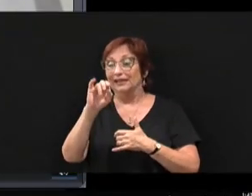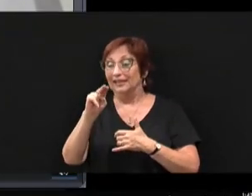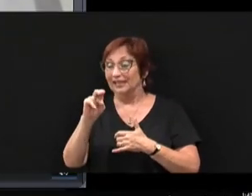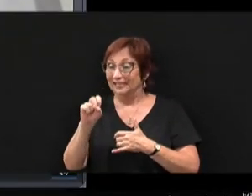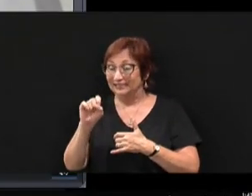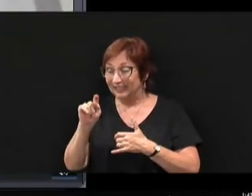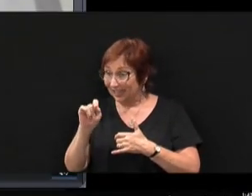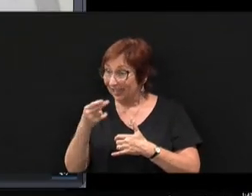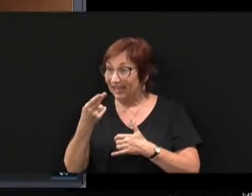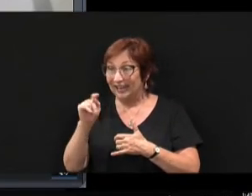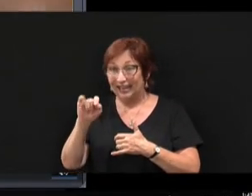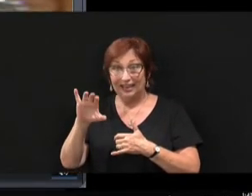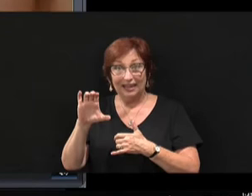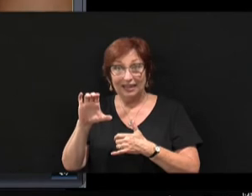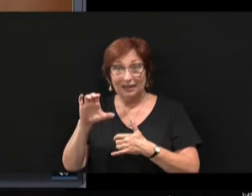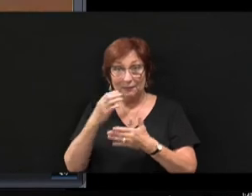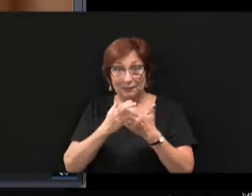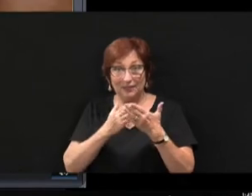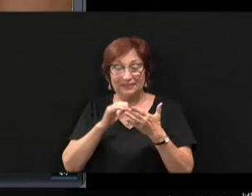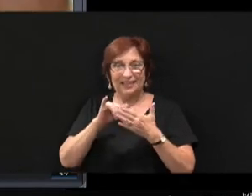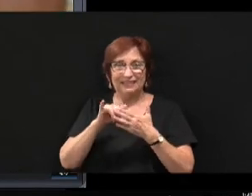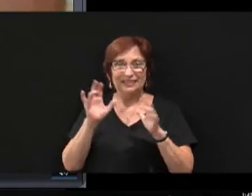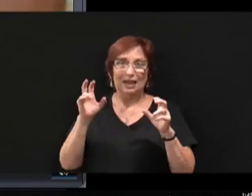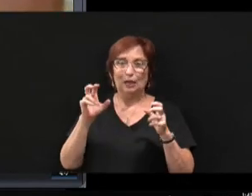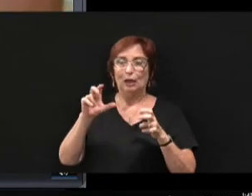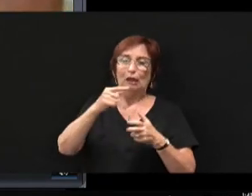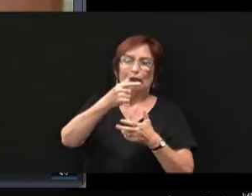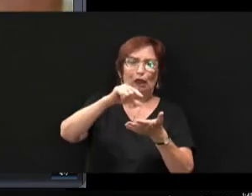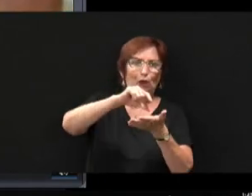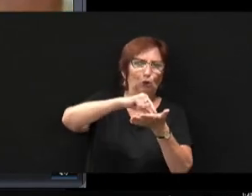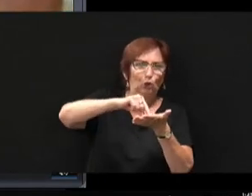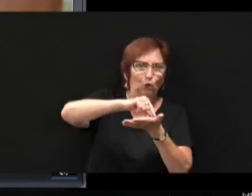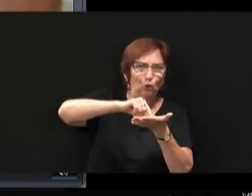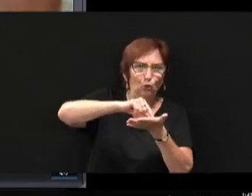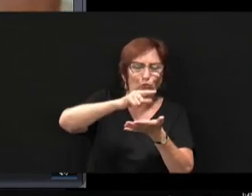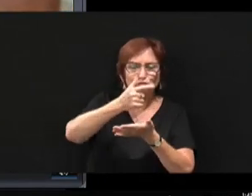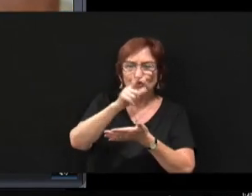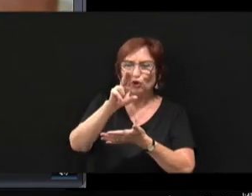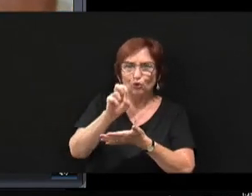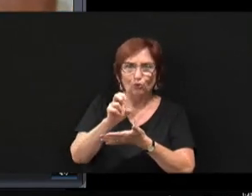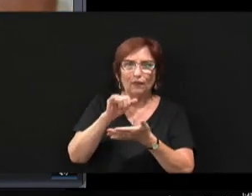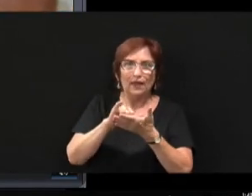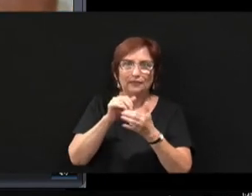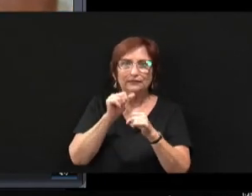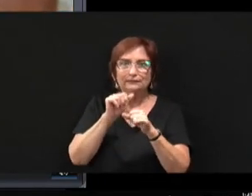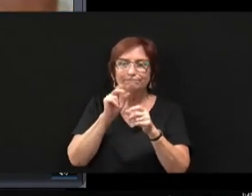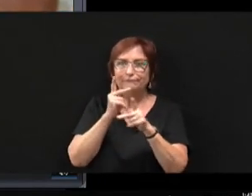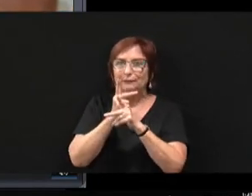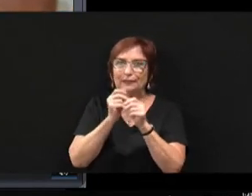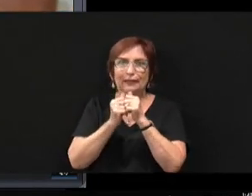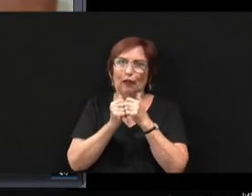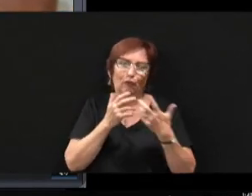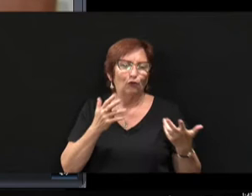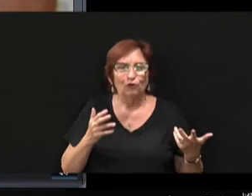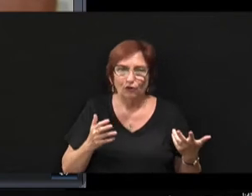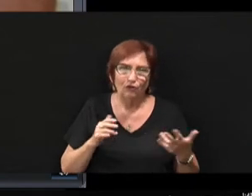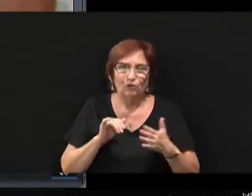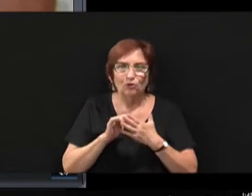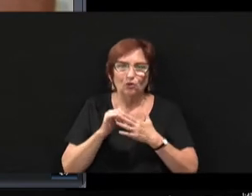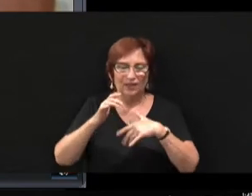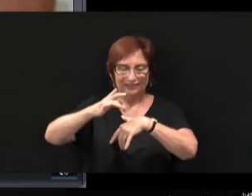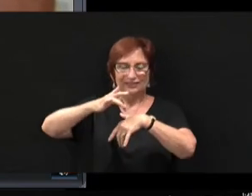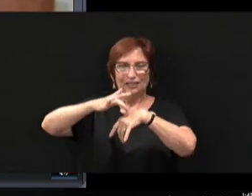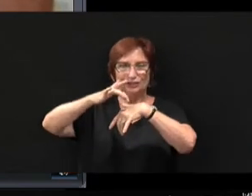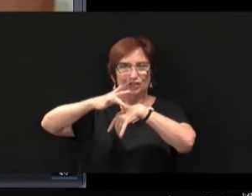glue that holds it together. So if they don't know that J says J and you just say J, you're going to be saying J for a